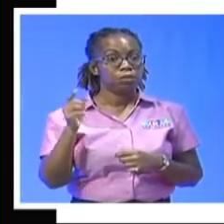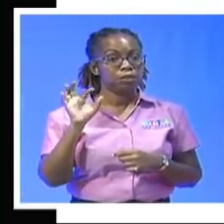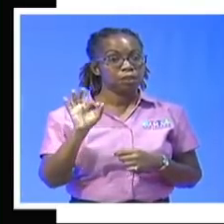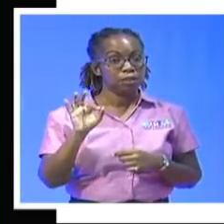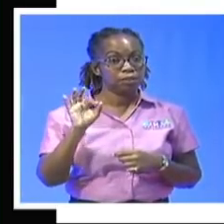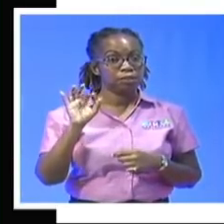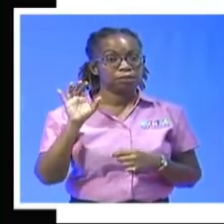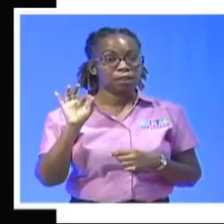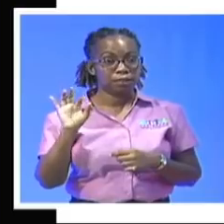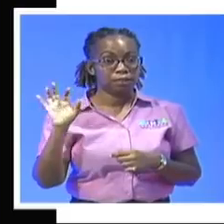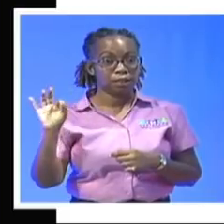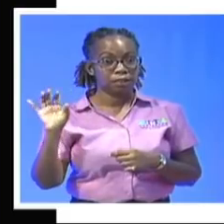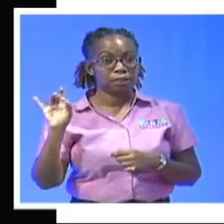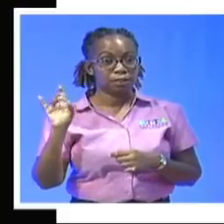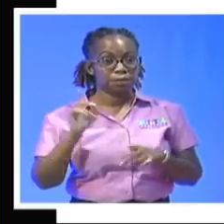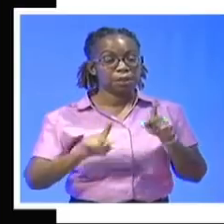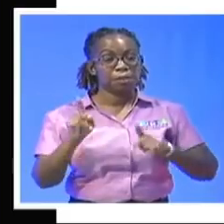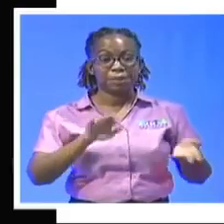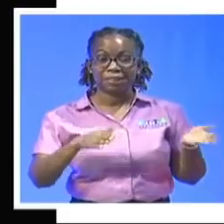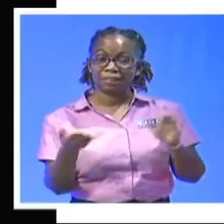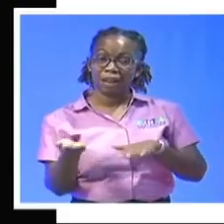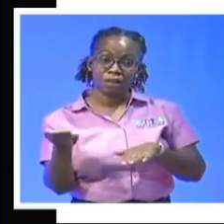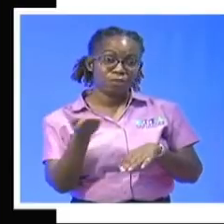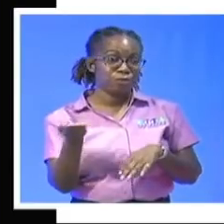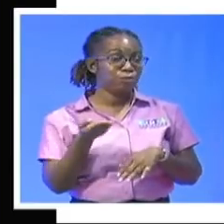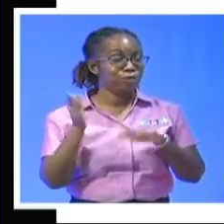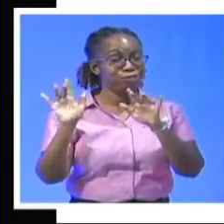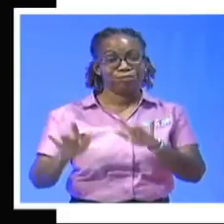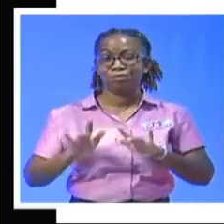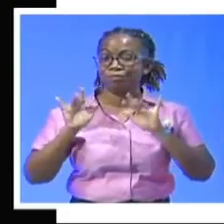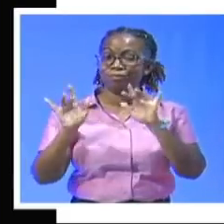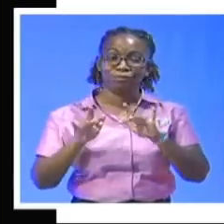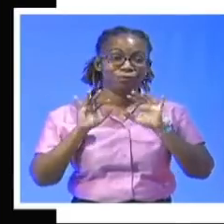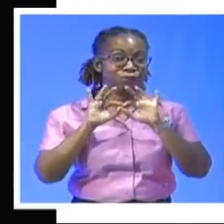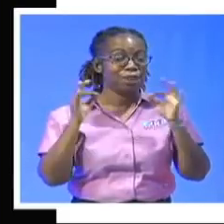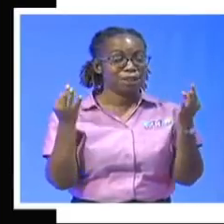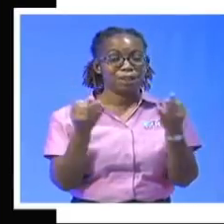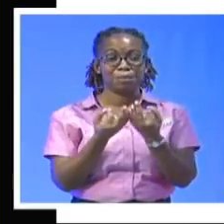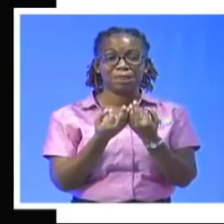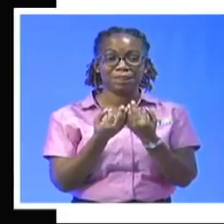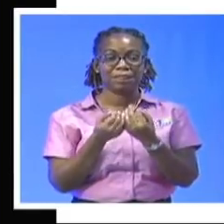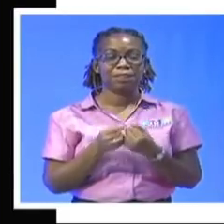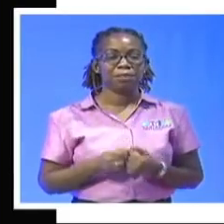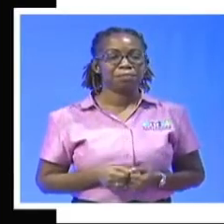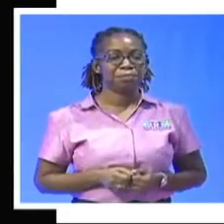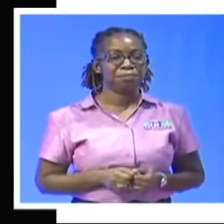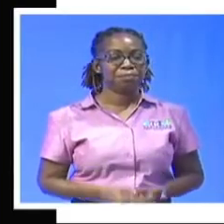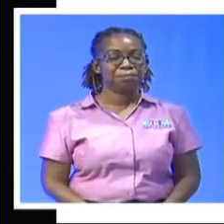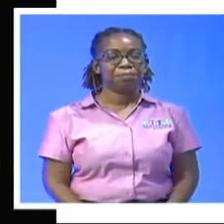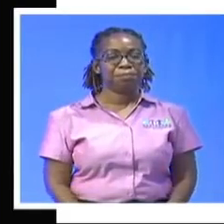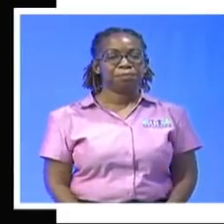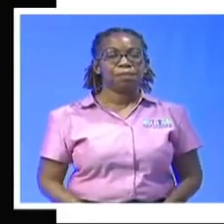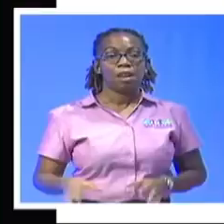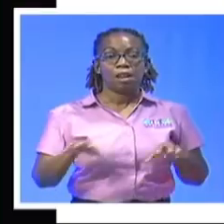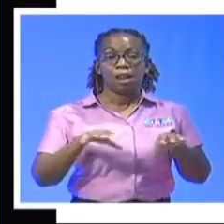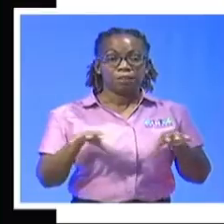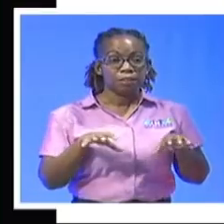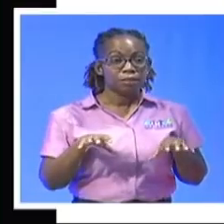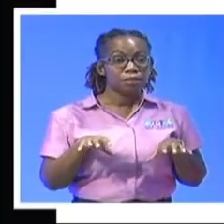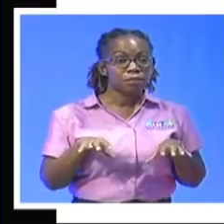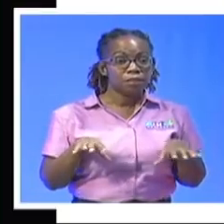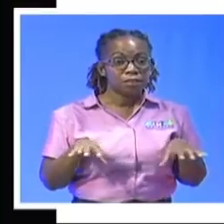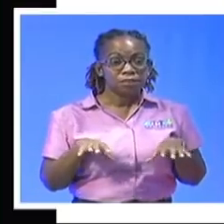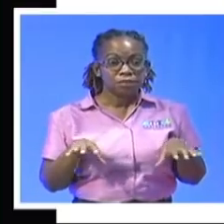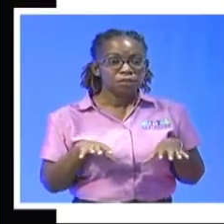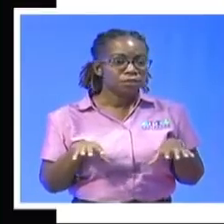1,998 COVID fatalities, and we extend our condolences to members of those bereaved families. The active positive cases are further broken